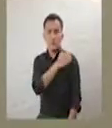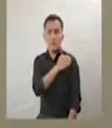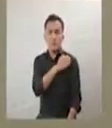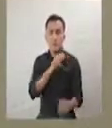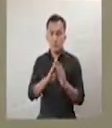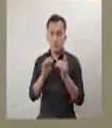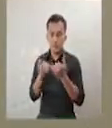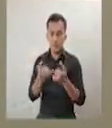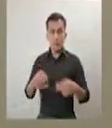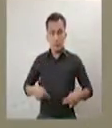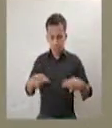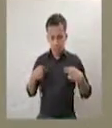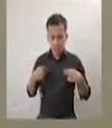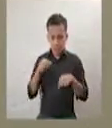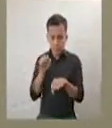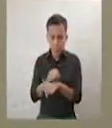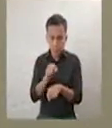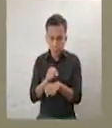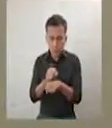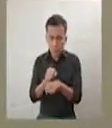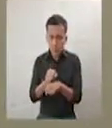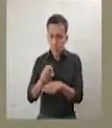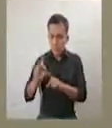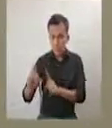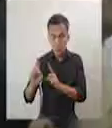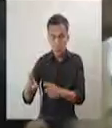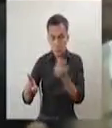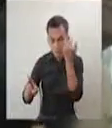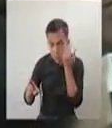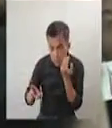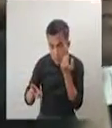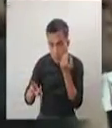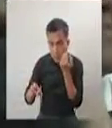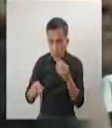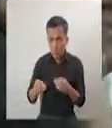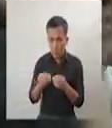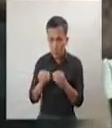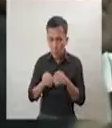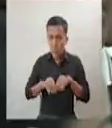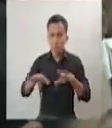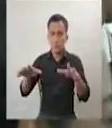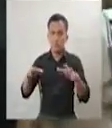at mal-deployment ng mga health service providers. Ang iksi pala ng oras.